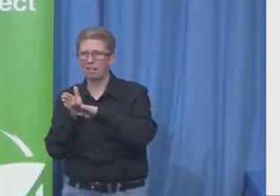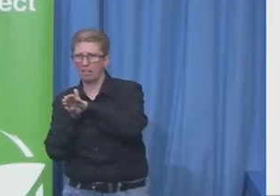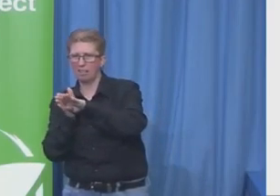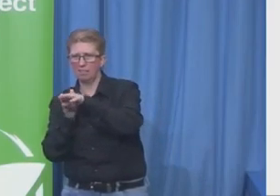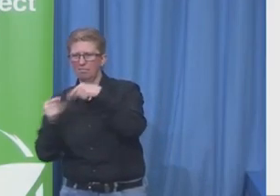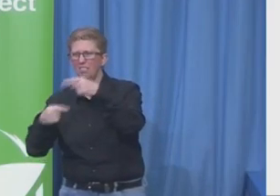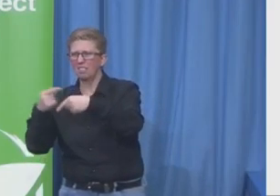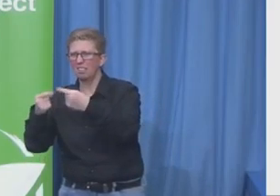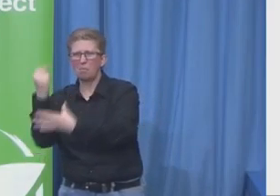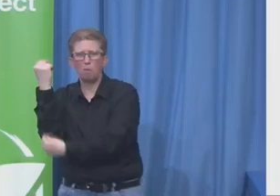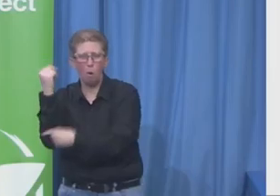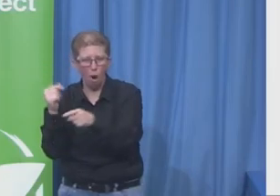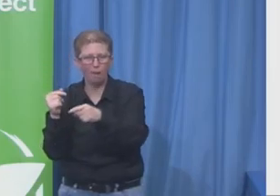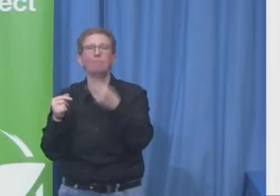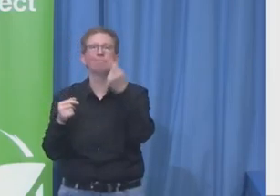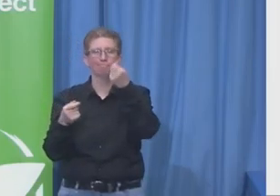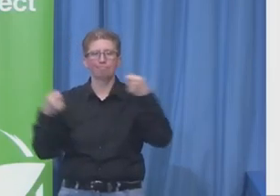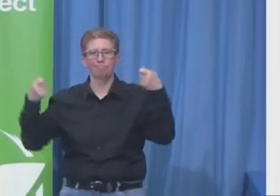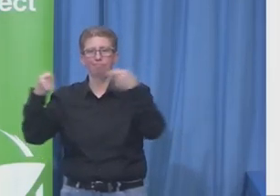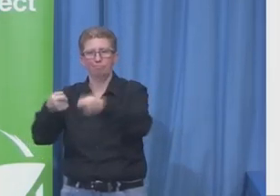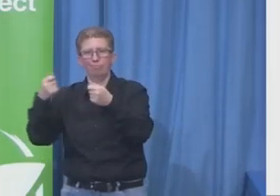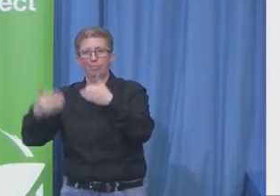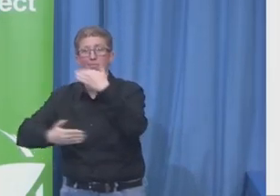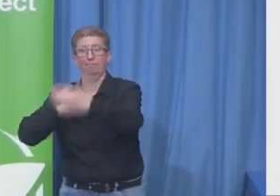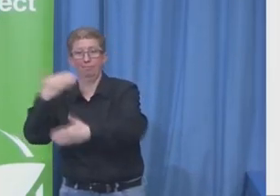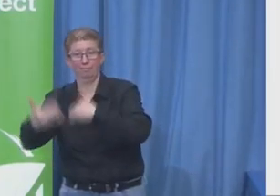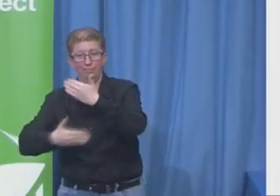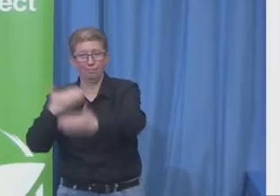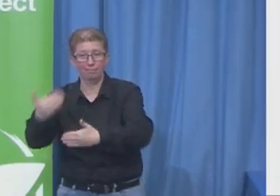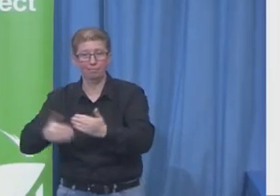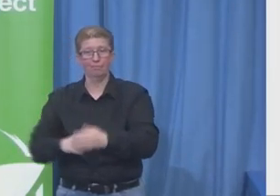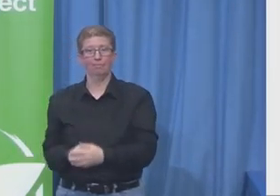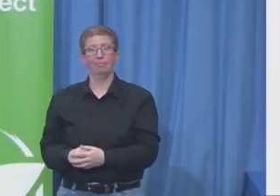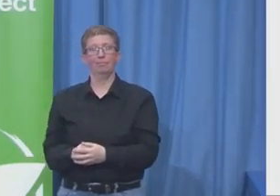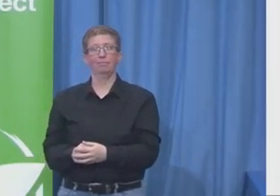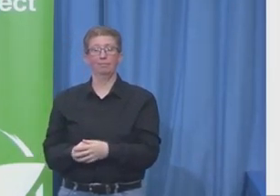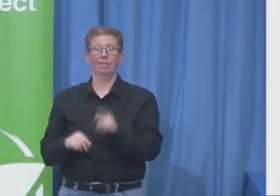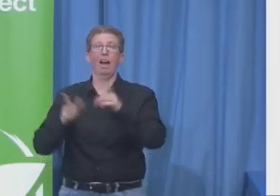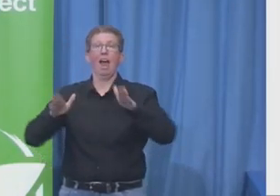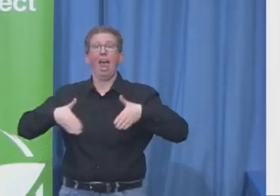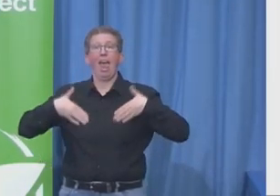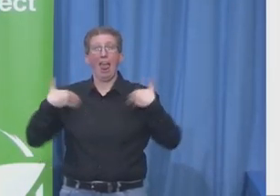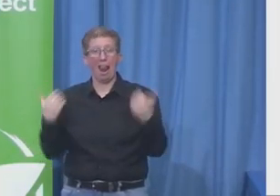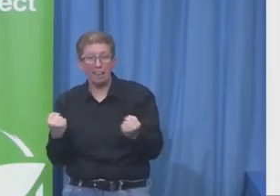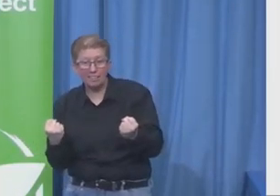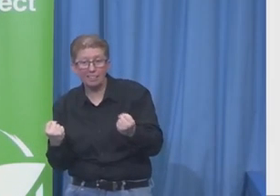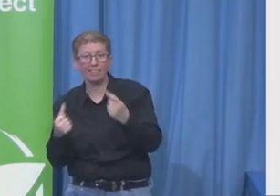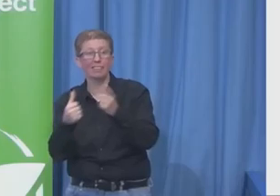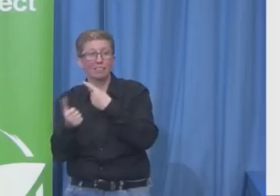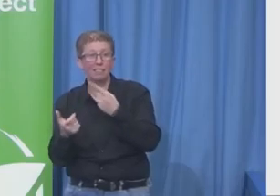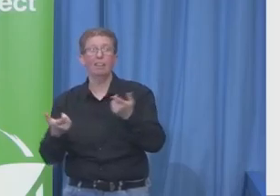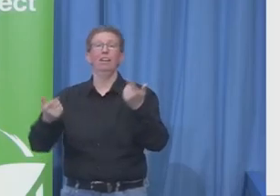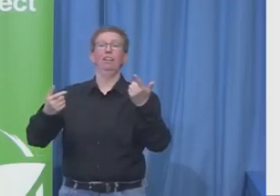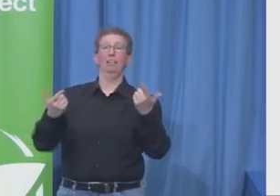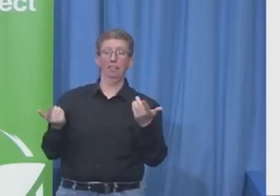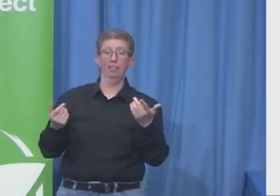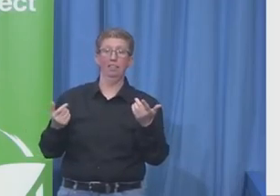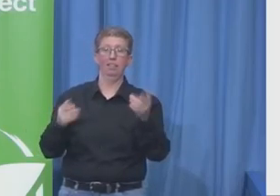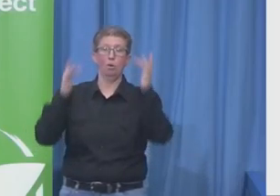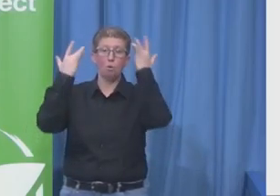health, education, food security and agriculture, environmental sustainability, and